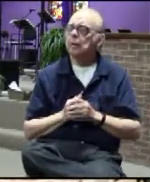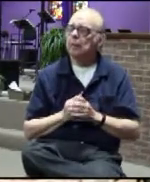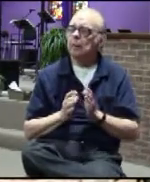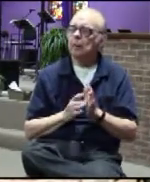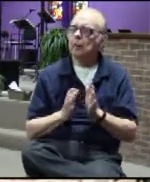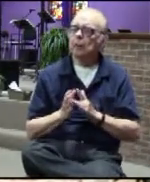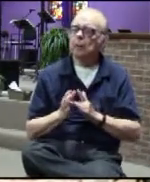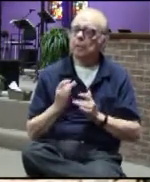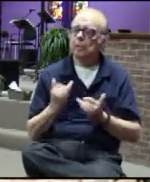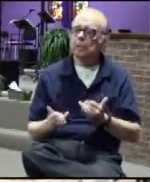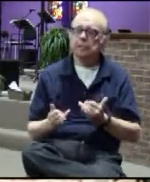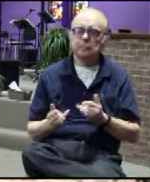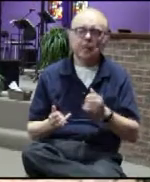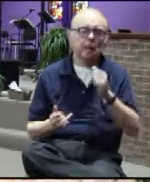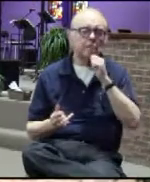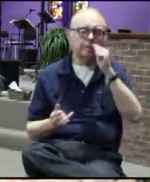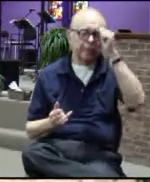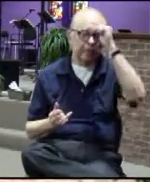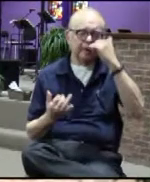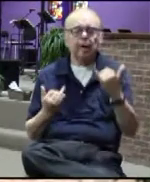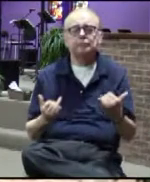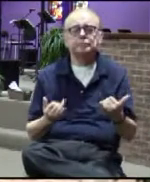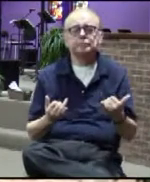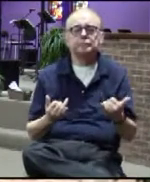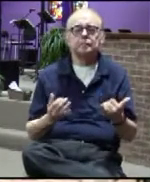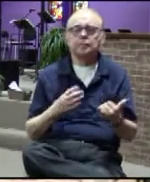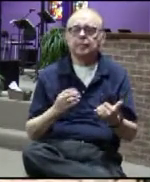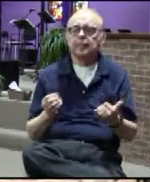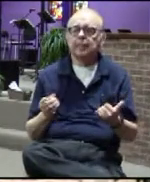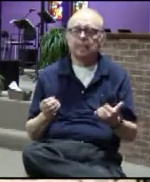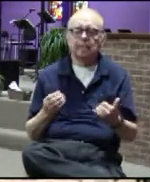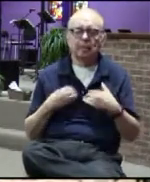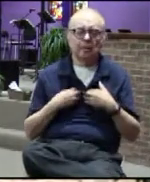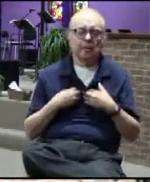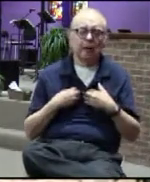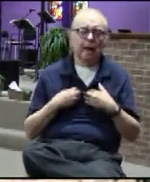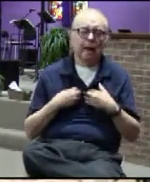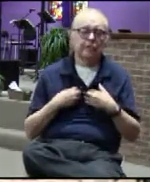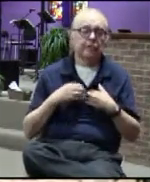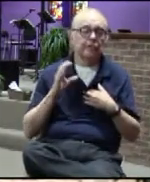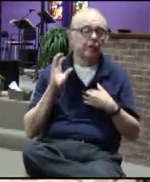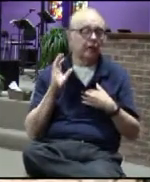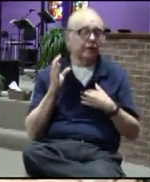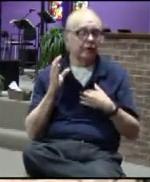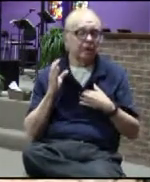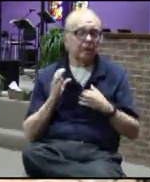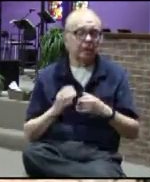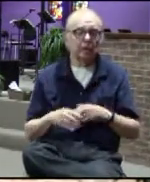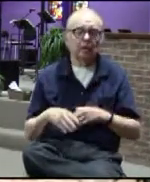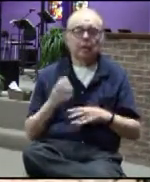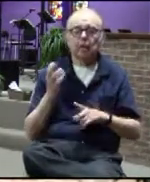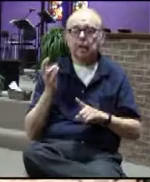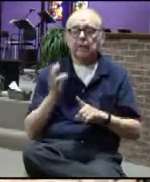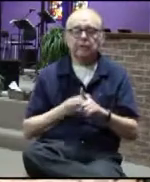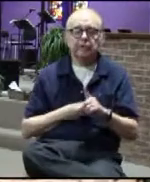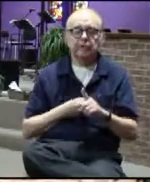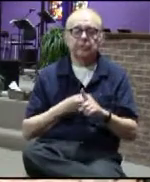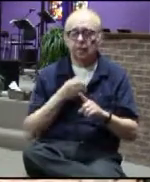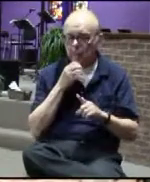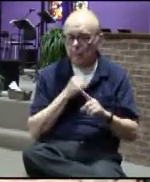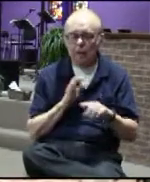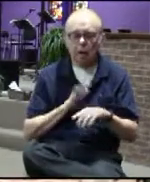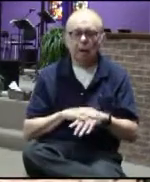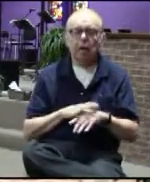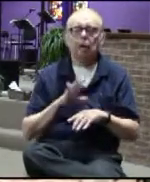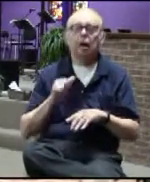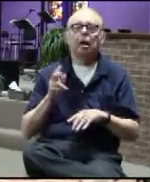Jesus is now an adult. And he has his cousin. Six months older than him. By the name of